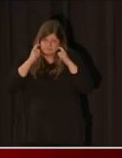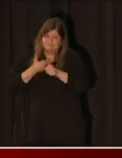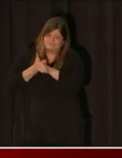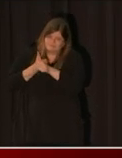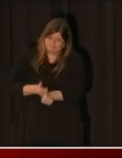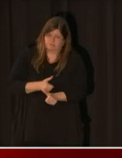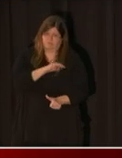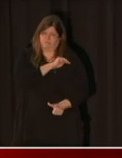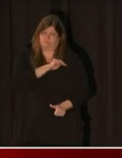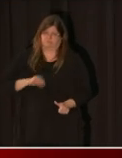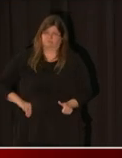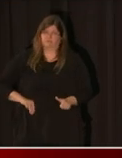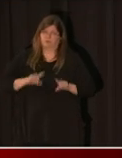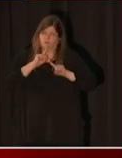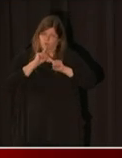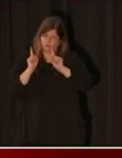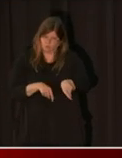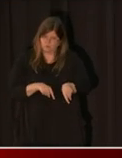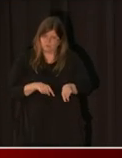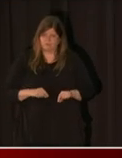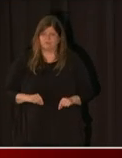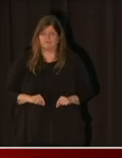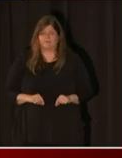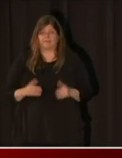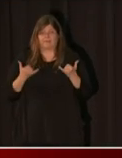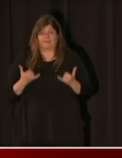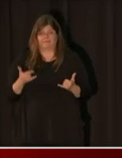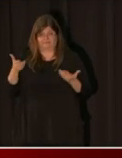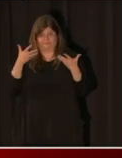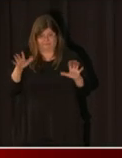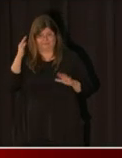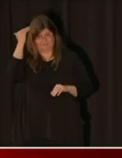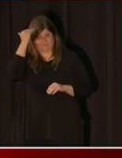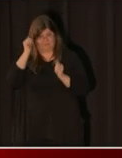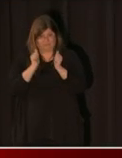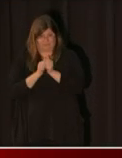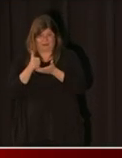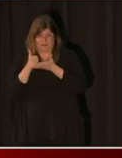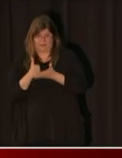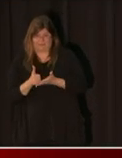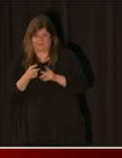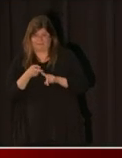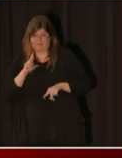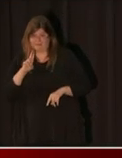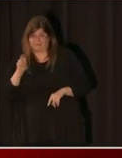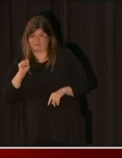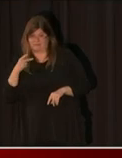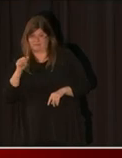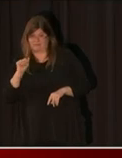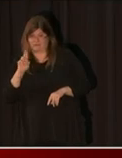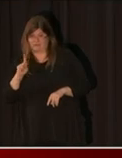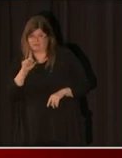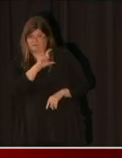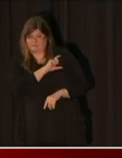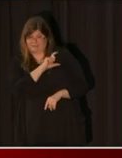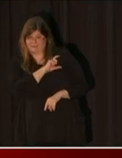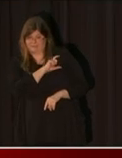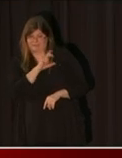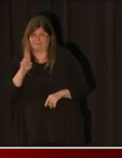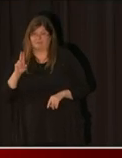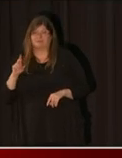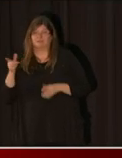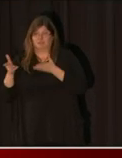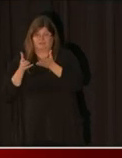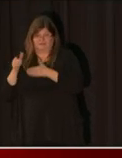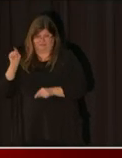As you know, with the assistance of the U.S. Park Police and the National Park Service, 3 of our parks we have closed